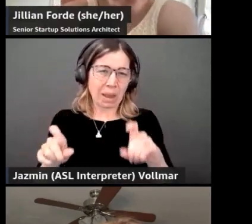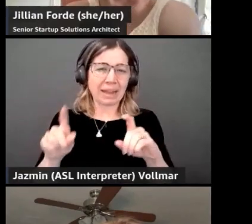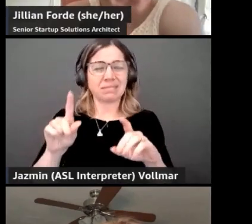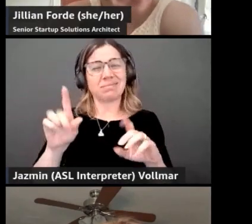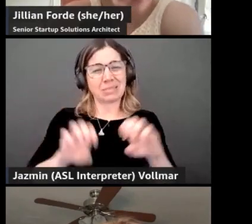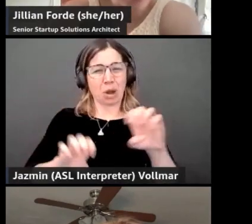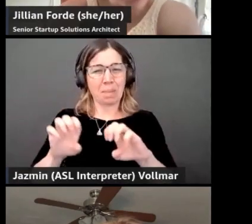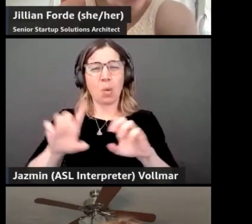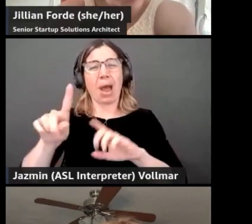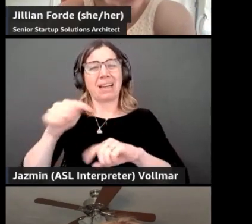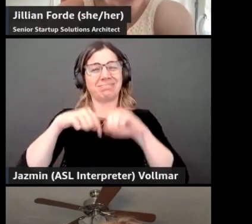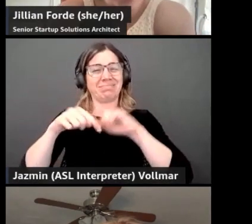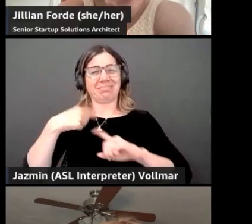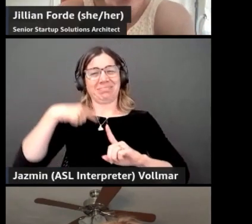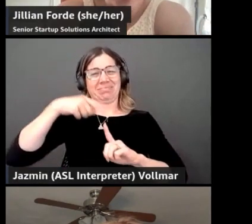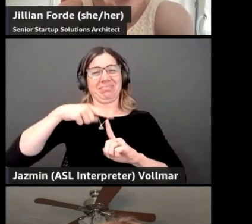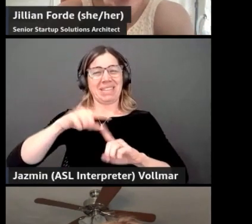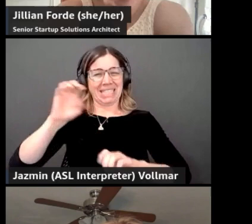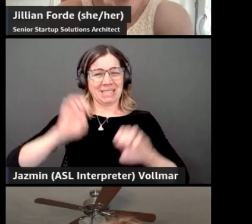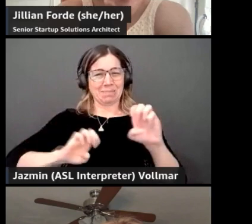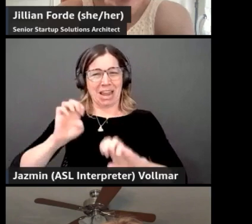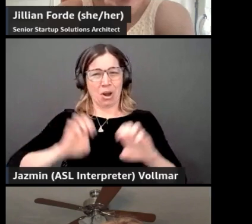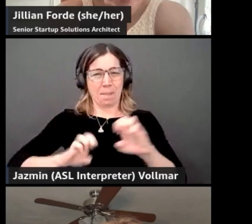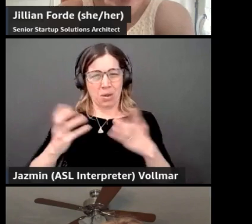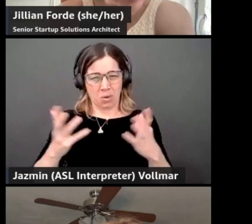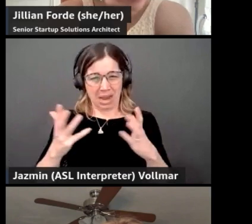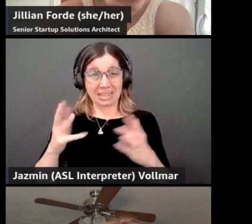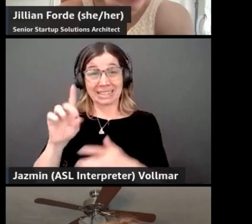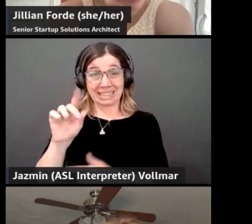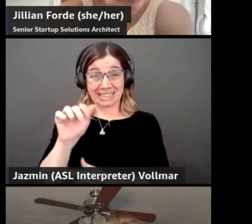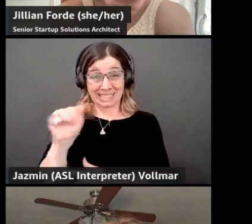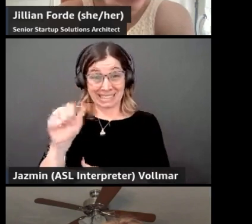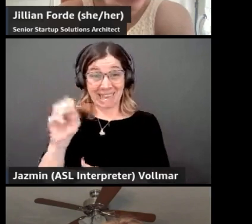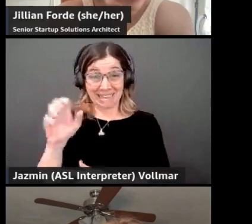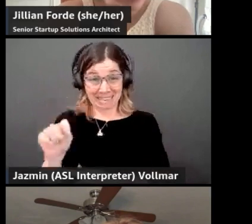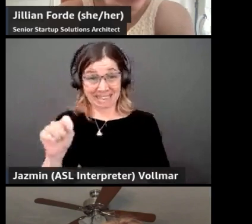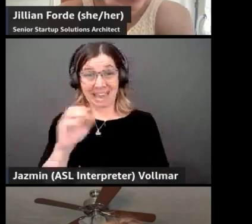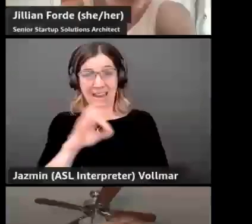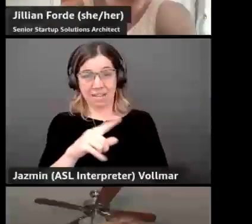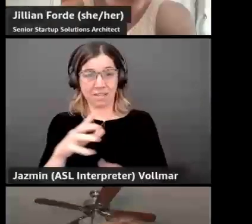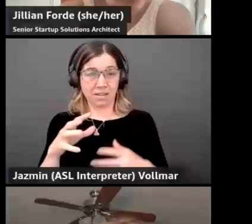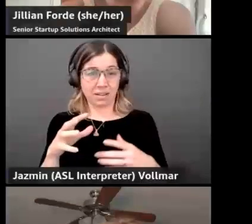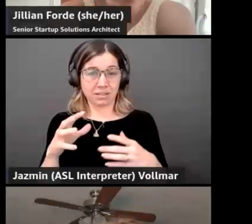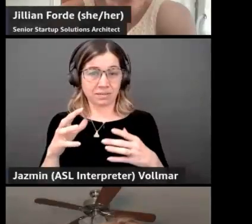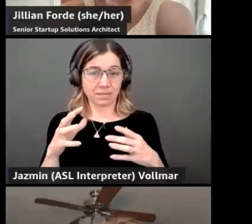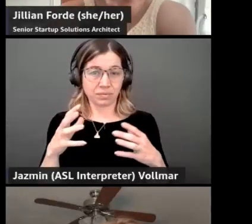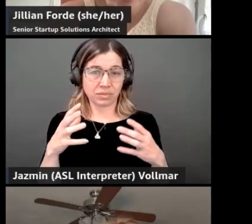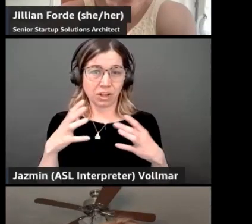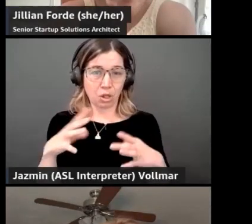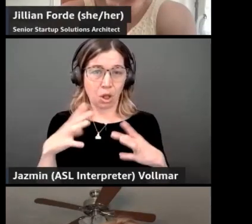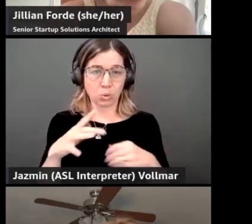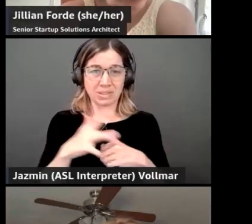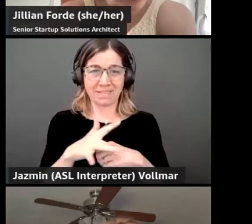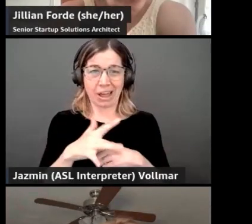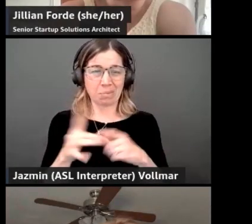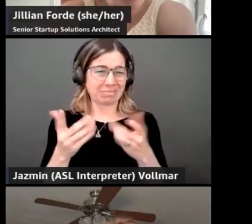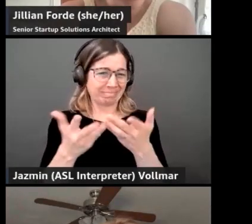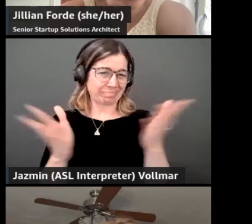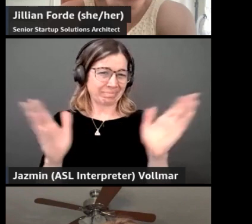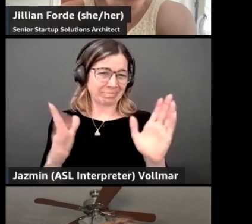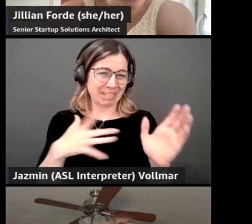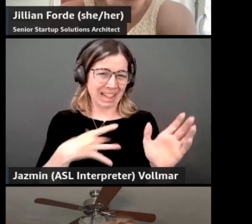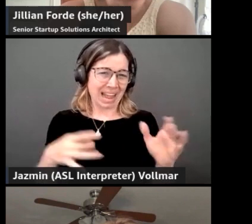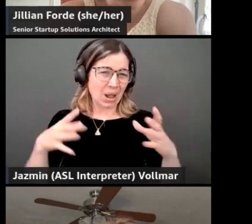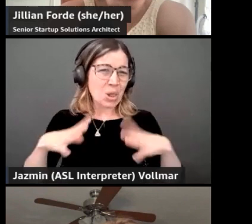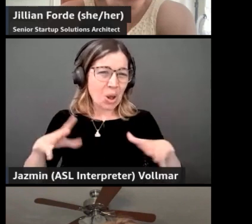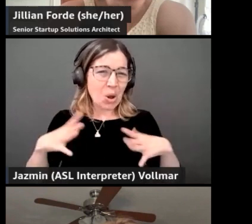what the experiment actually is that we took a data set of clothes available, because everyone likes clothes. I mean, I